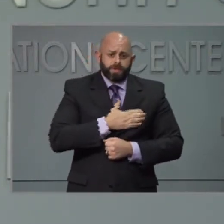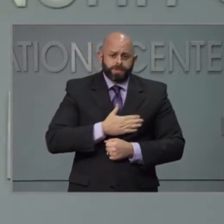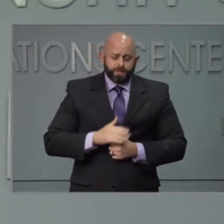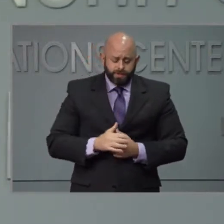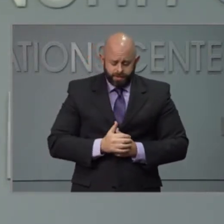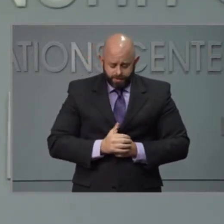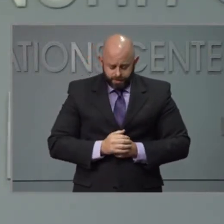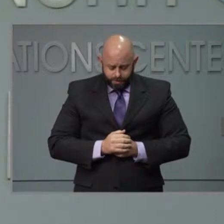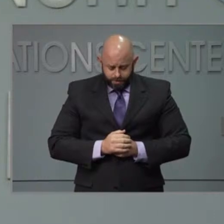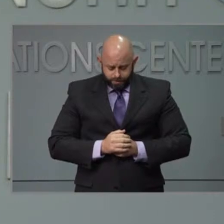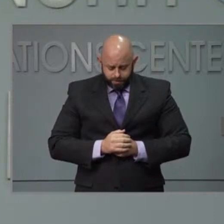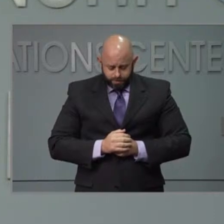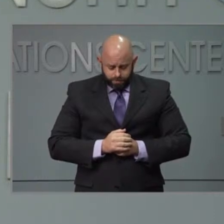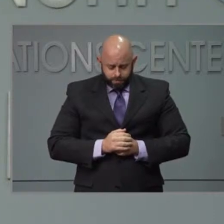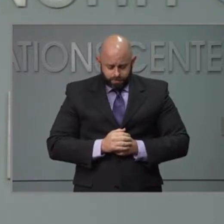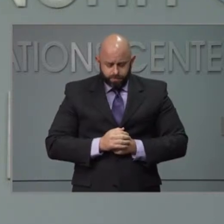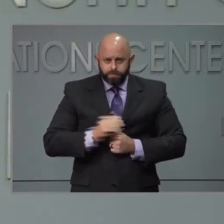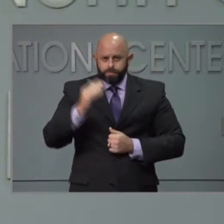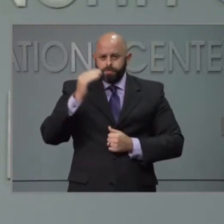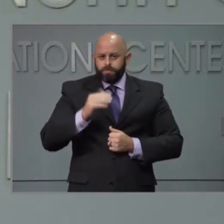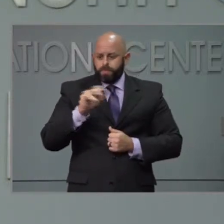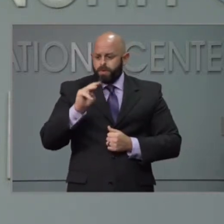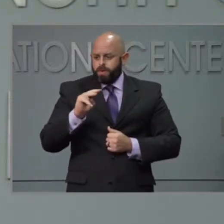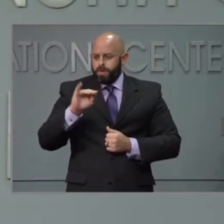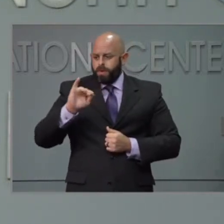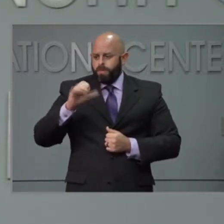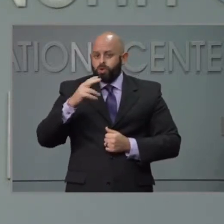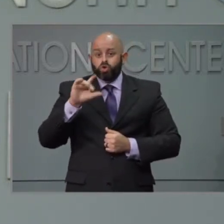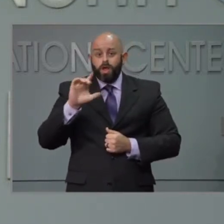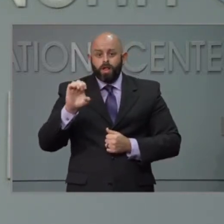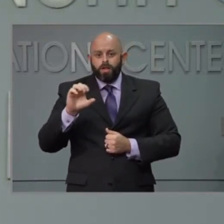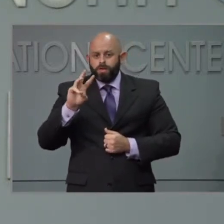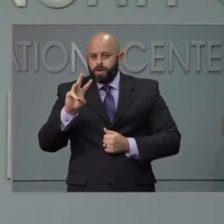Our next question is from Michelle Boudin, WCNC.